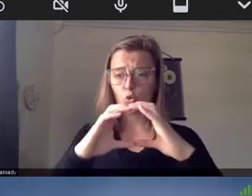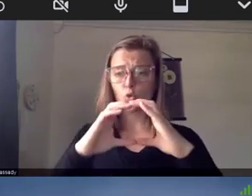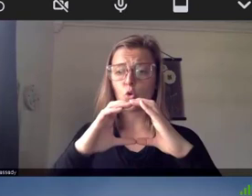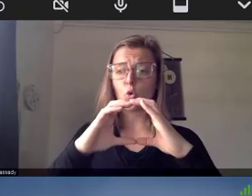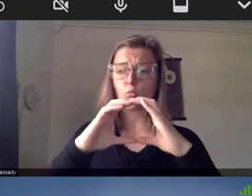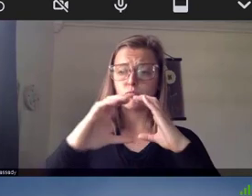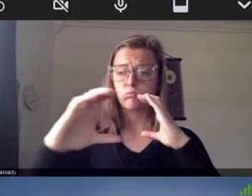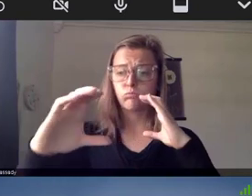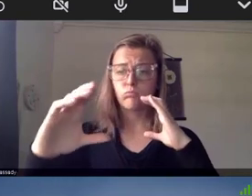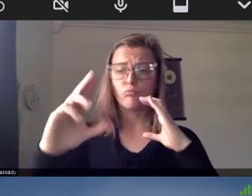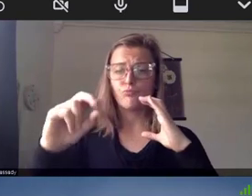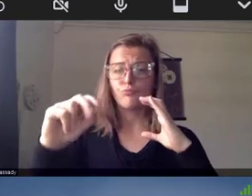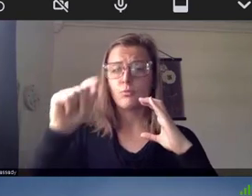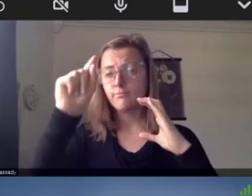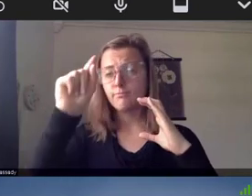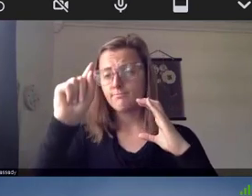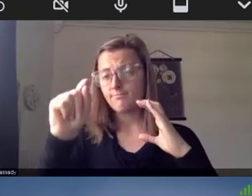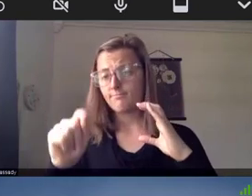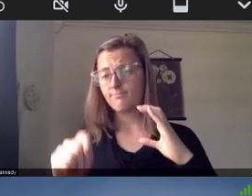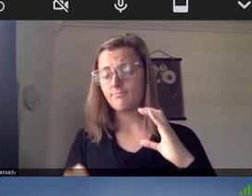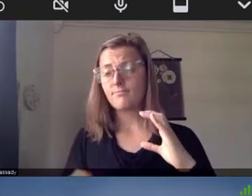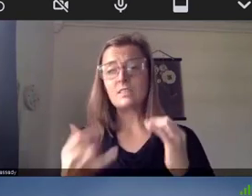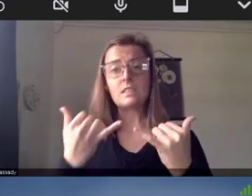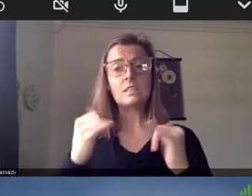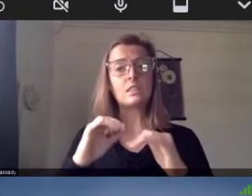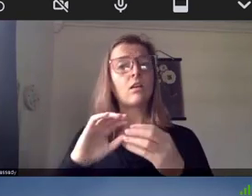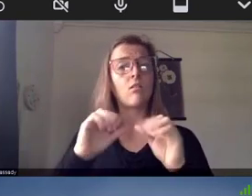dependent on your aspect ratio of your duct.